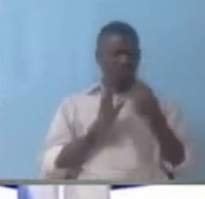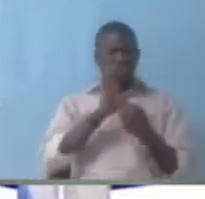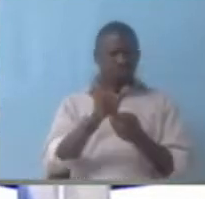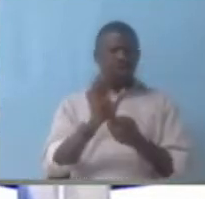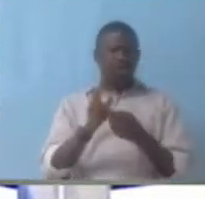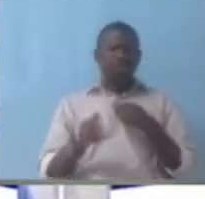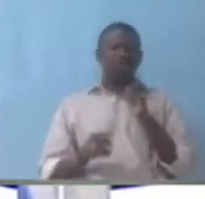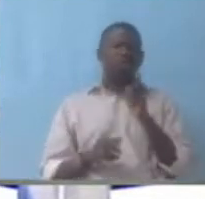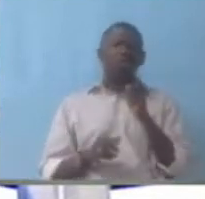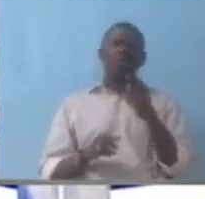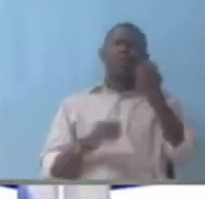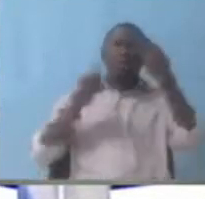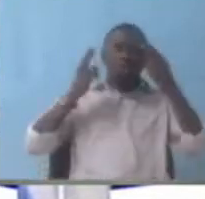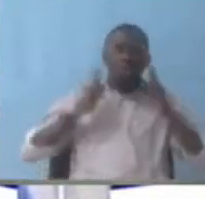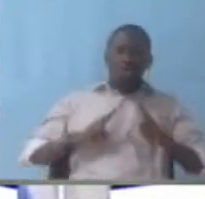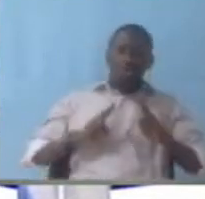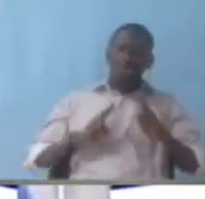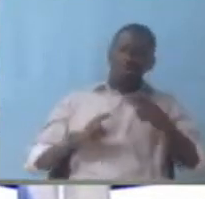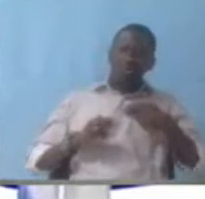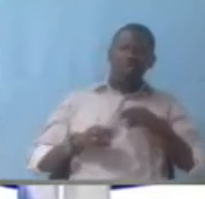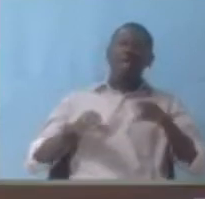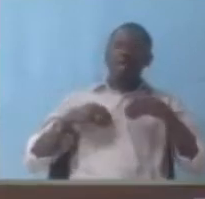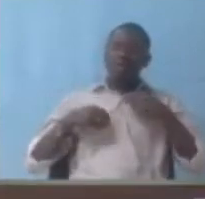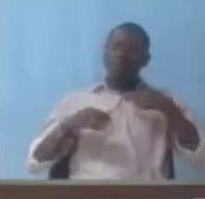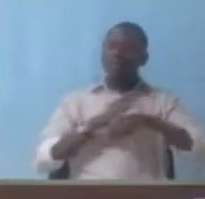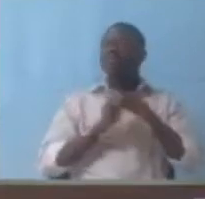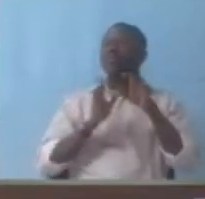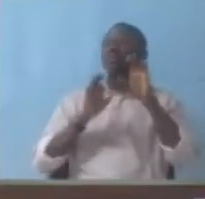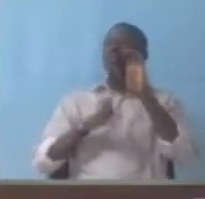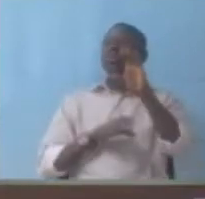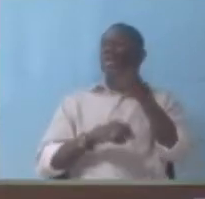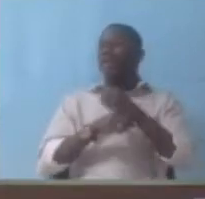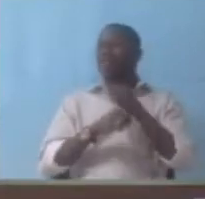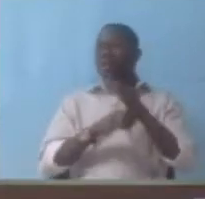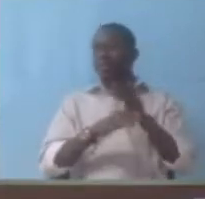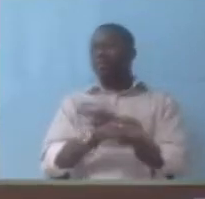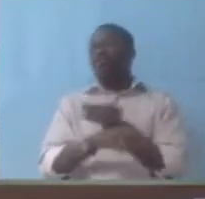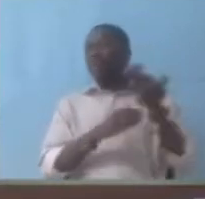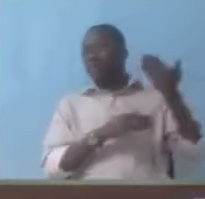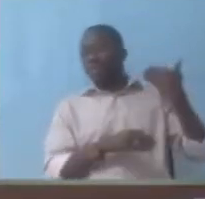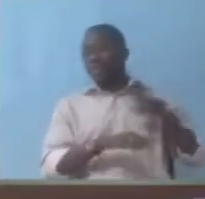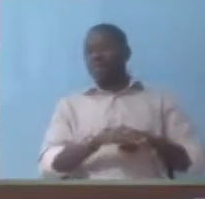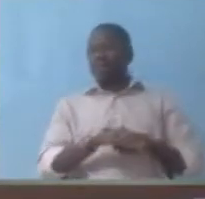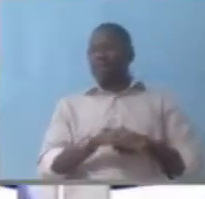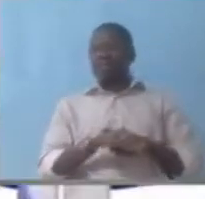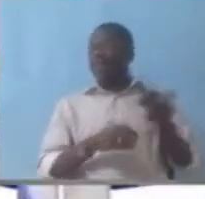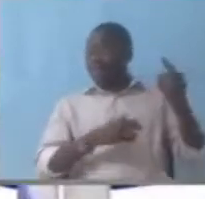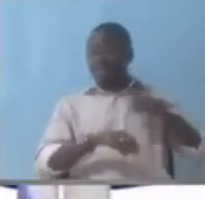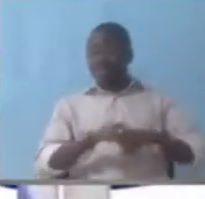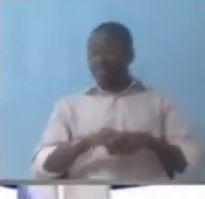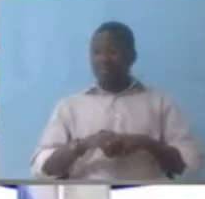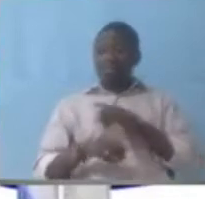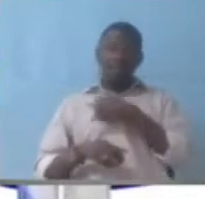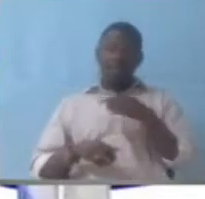nyin decree wolam kude mi alon ko suten ro dita wolle la bage fanka ke luwa de nyim banko kan. And at that point, in fact, they even took